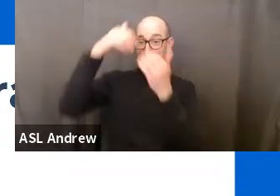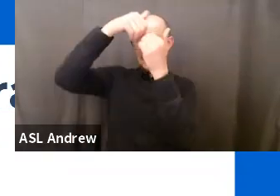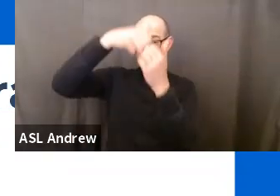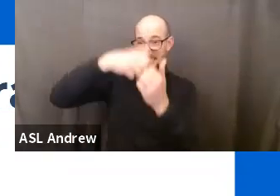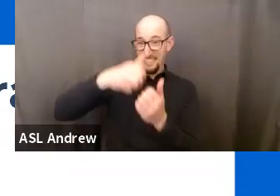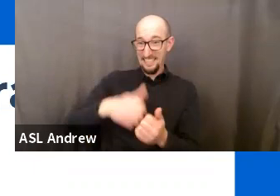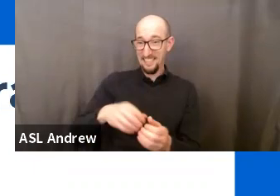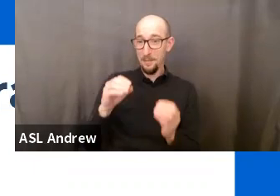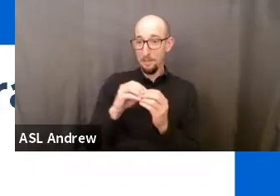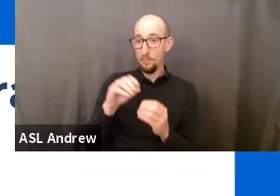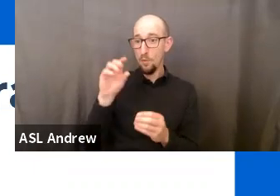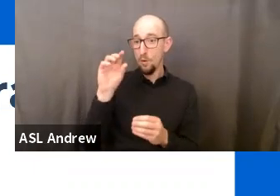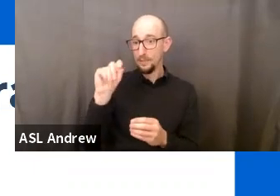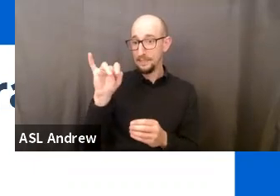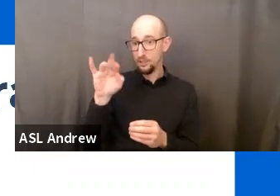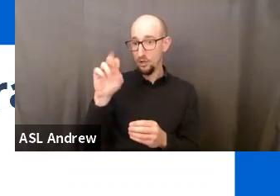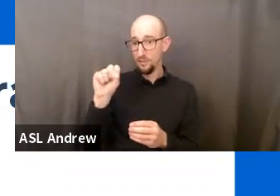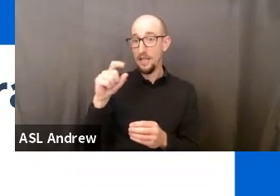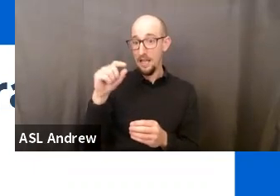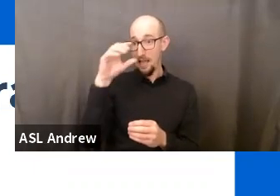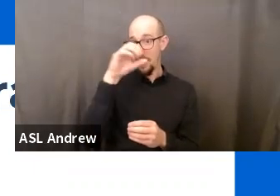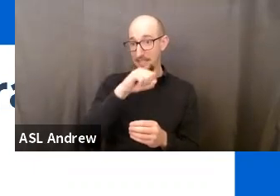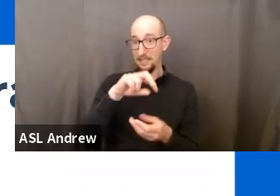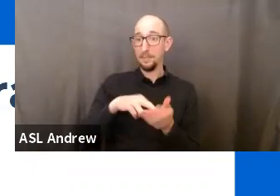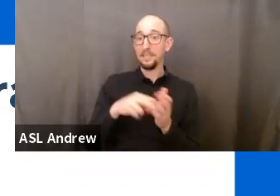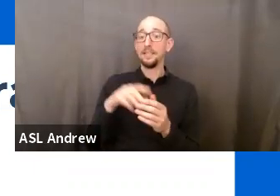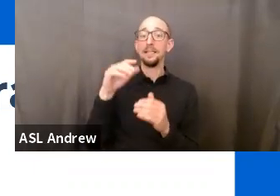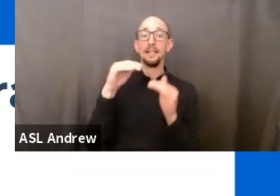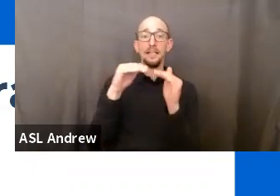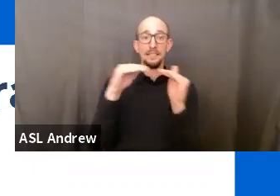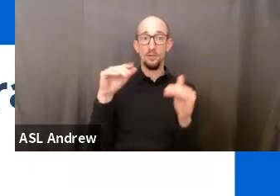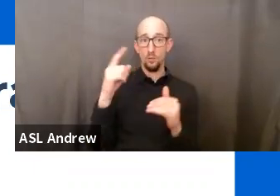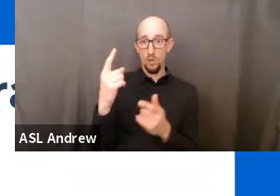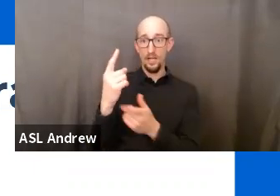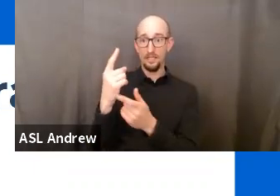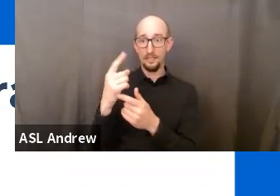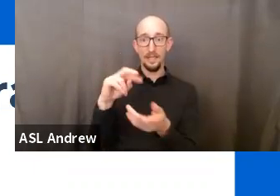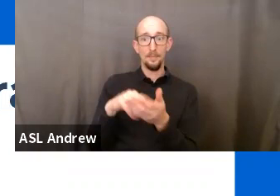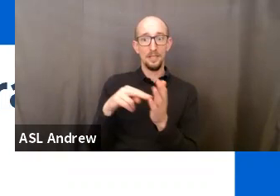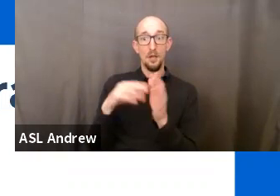becomes, I'm guessing, more refined in terms of need.